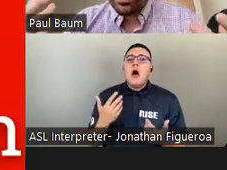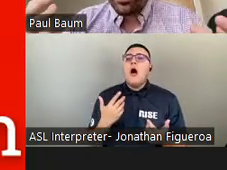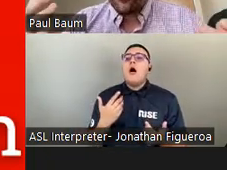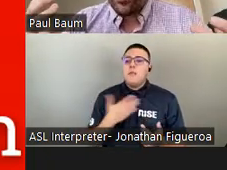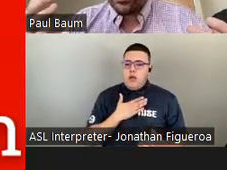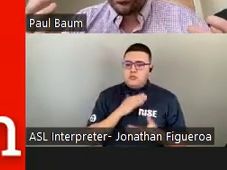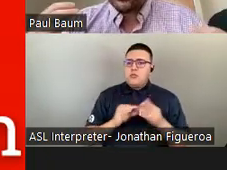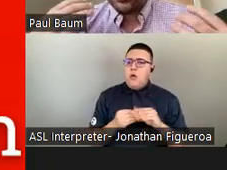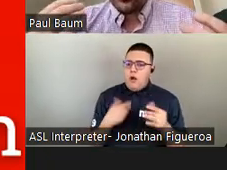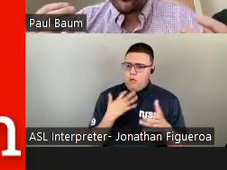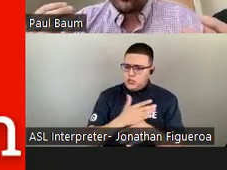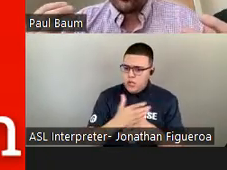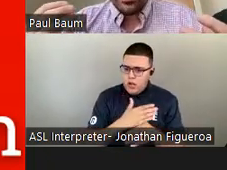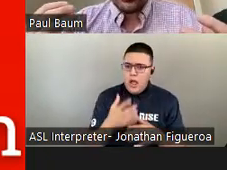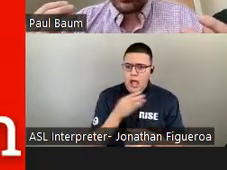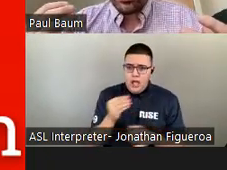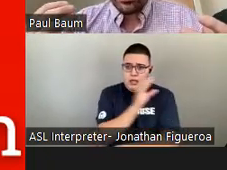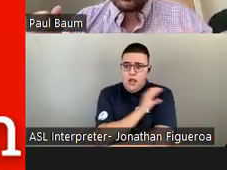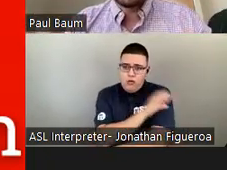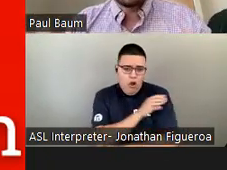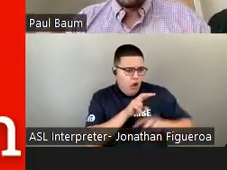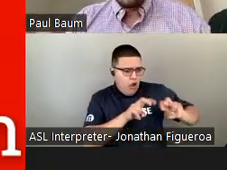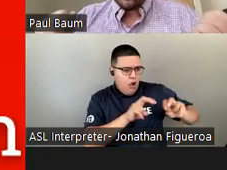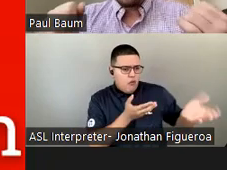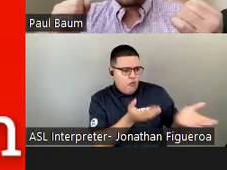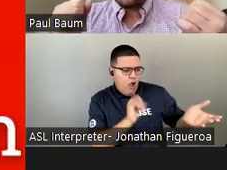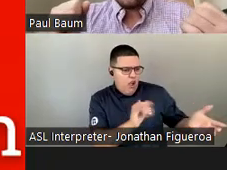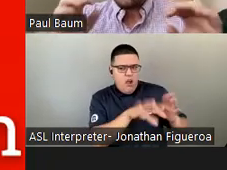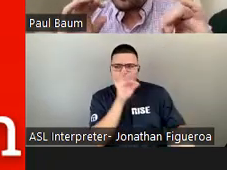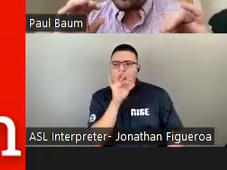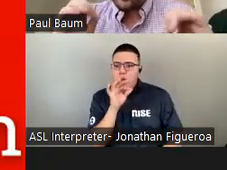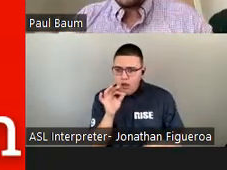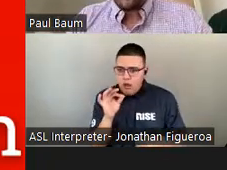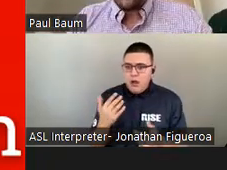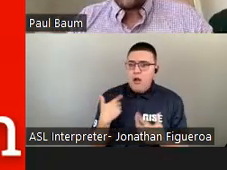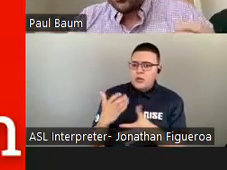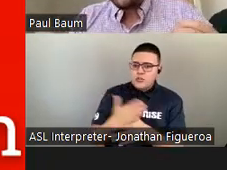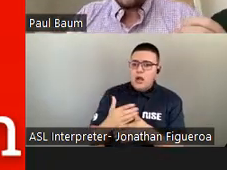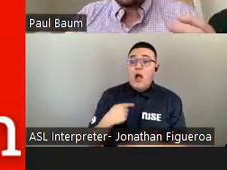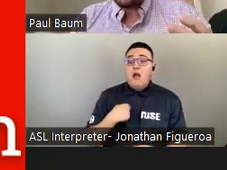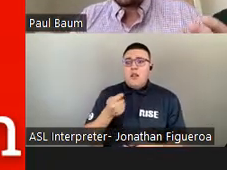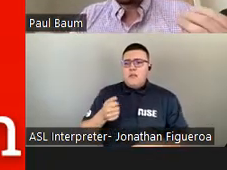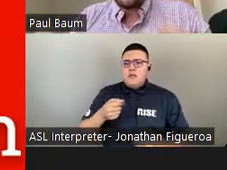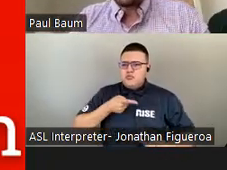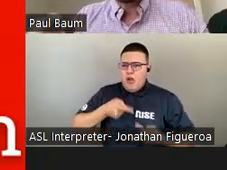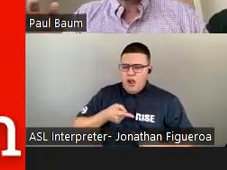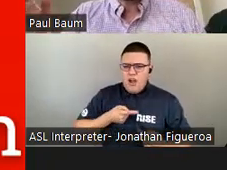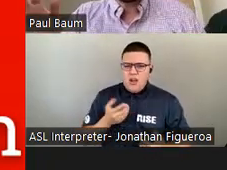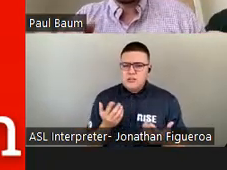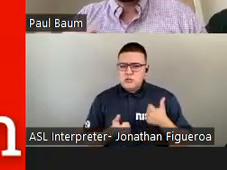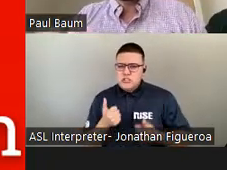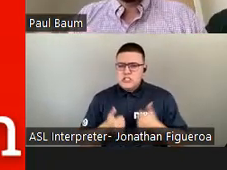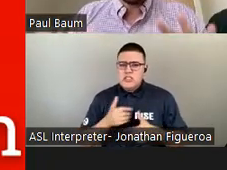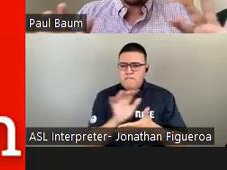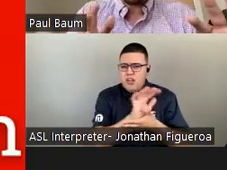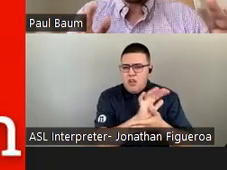some clinical findings through my experience. I was struggling a little bit and going, do I want to do videos? Do I want to